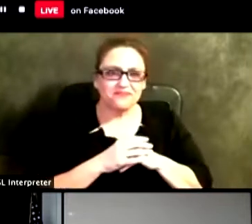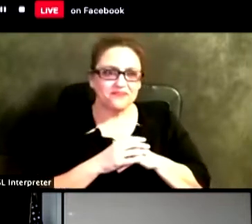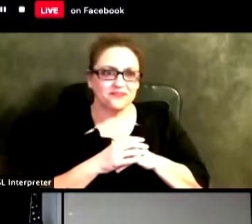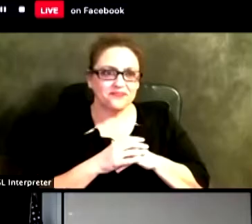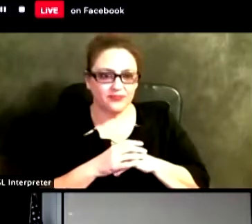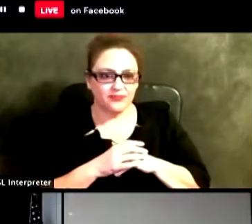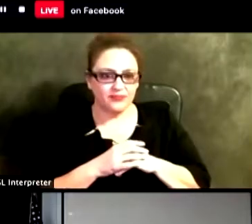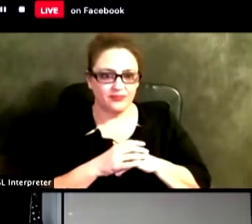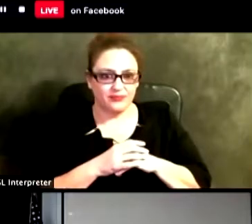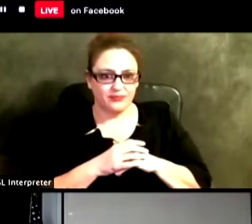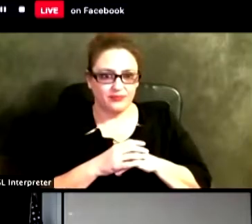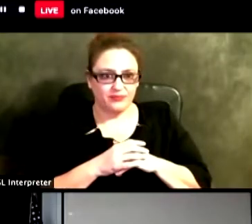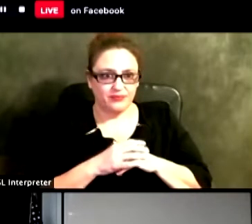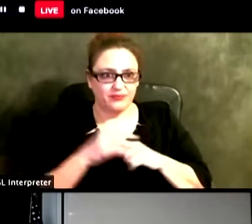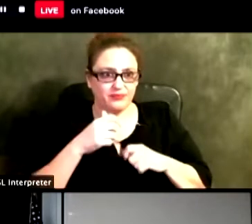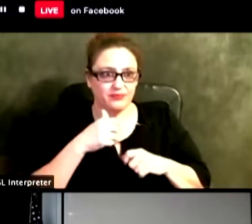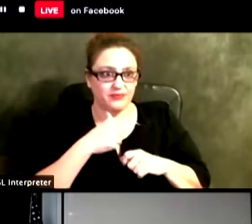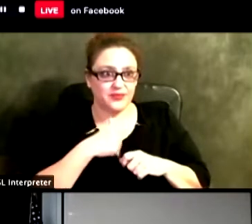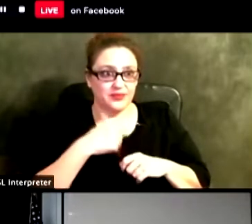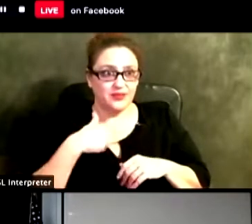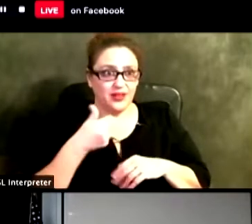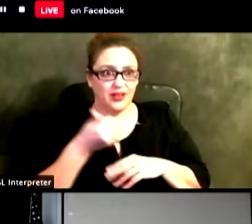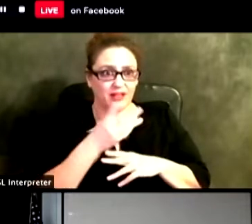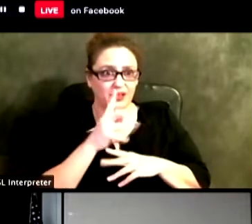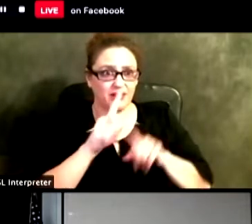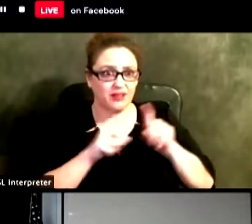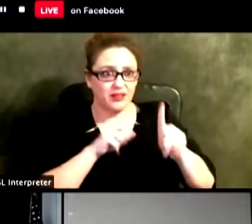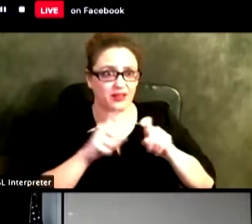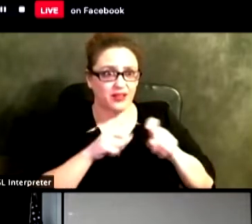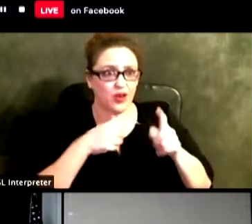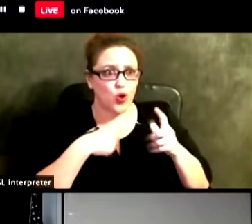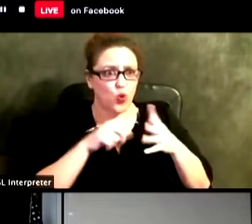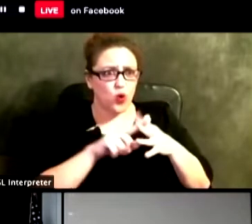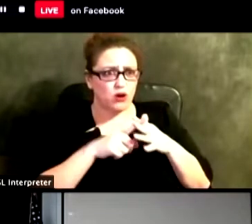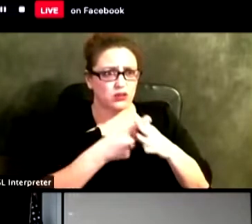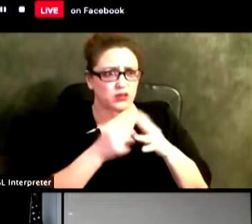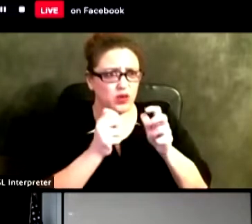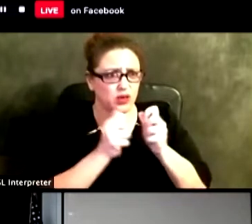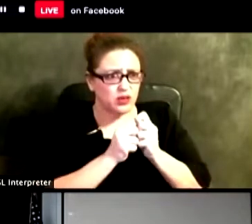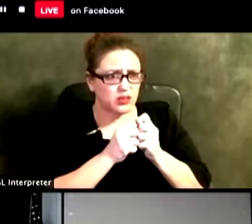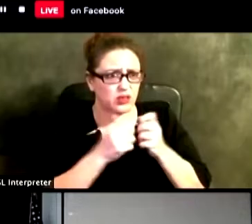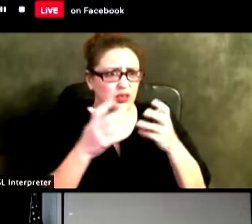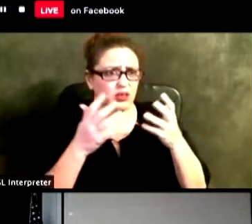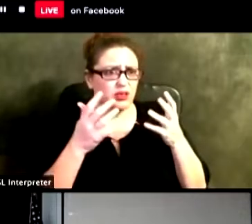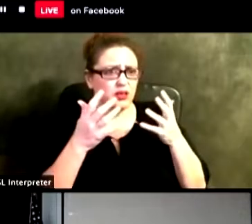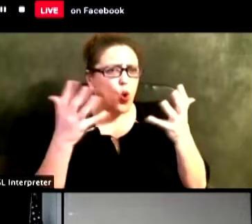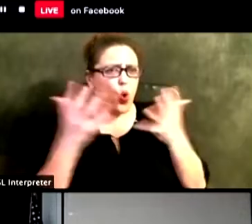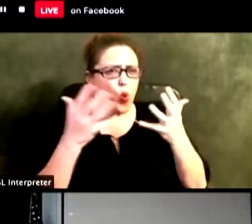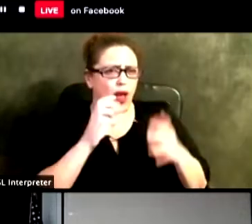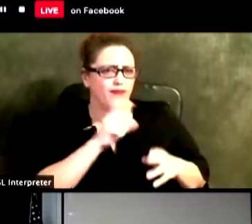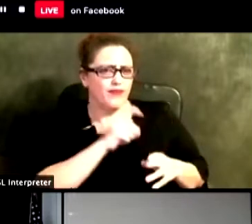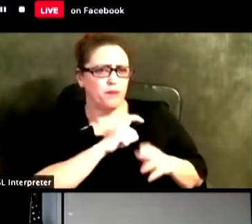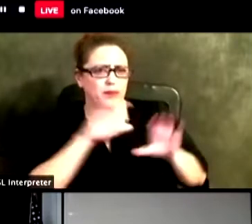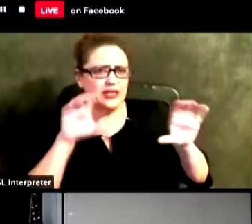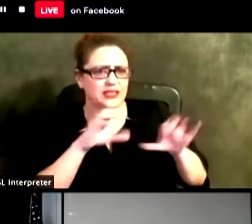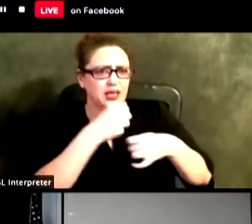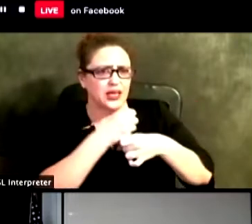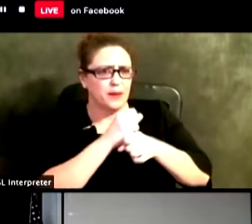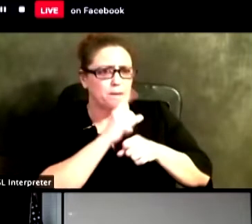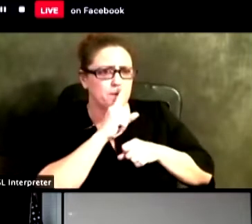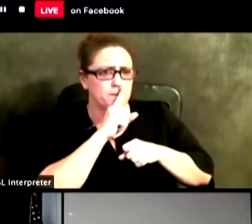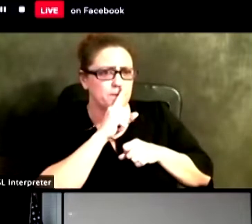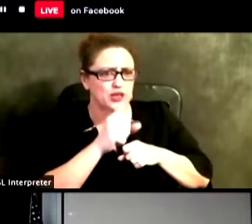All right. So I have a few questions. The first one I'd like to start with is, what have the police done to ensure there isn't another situation